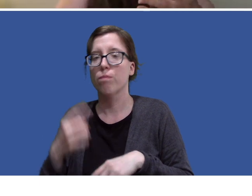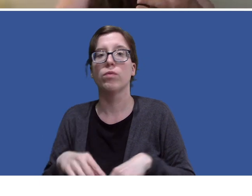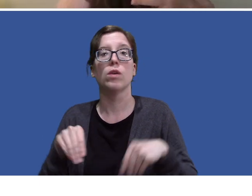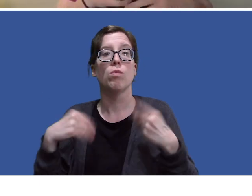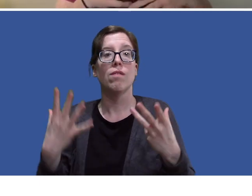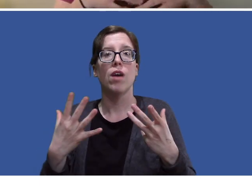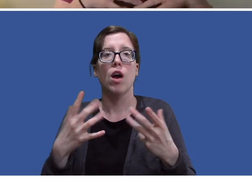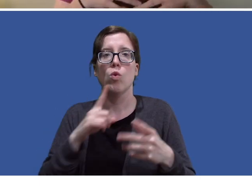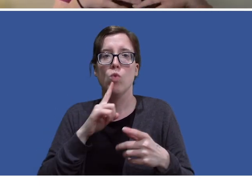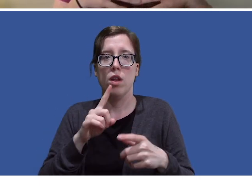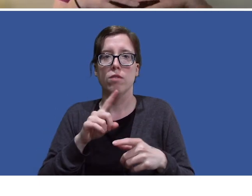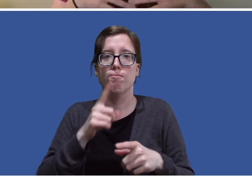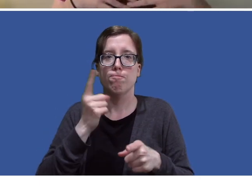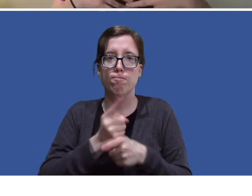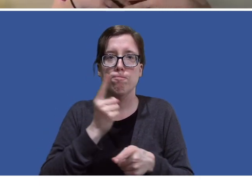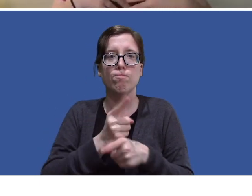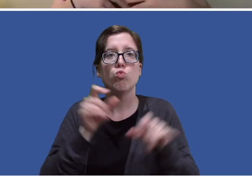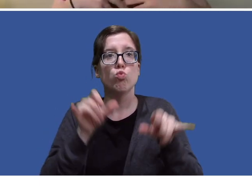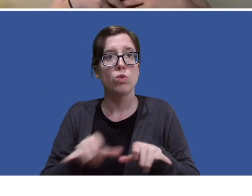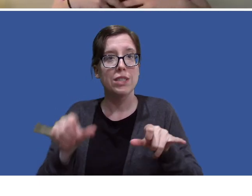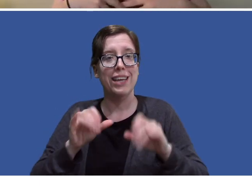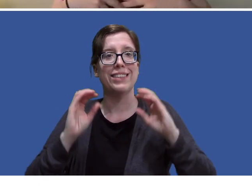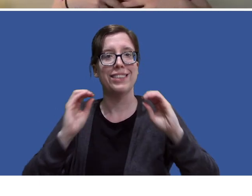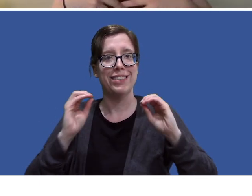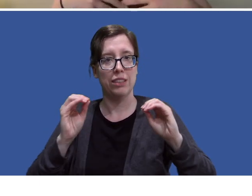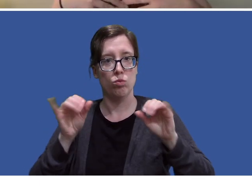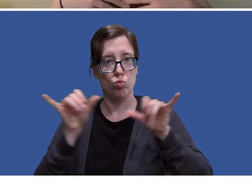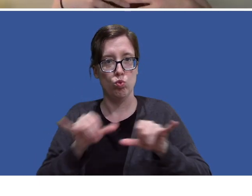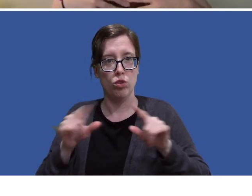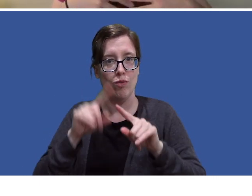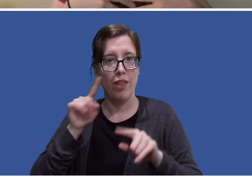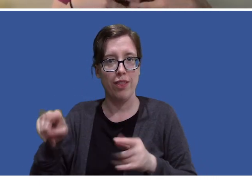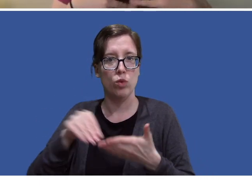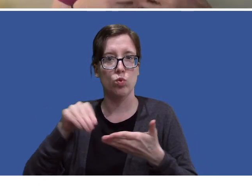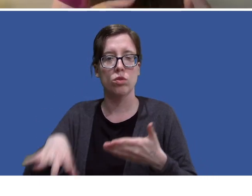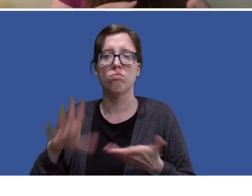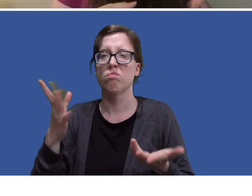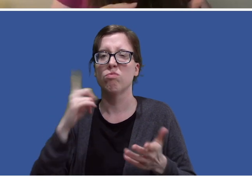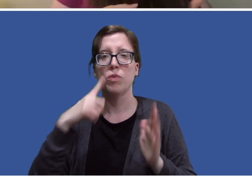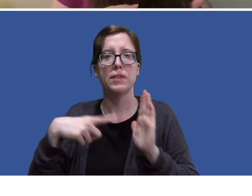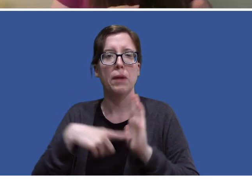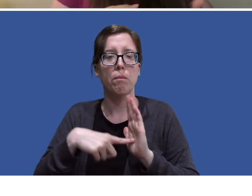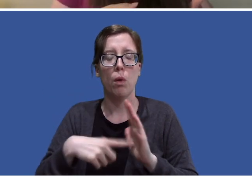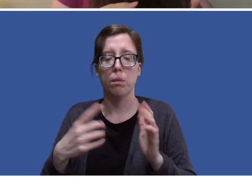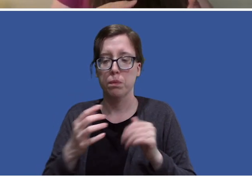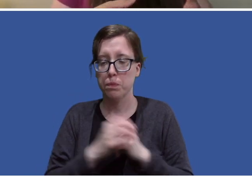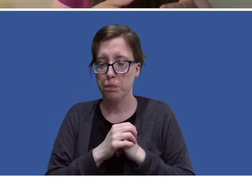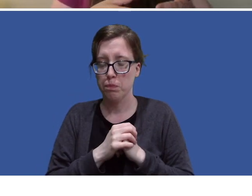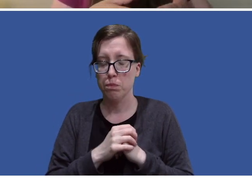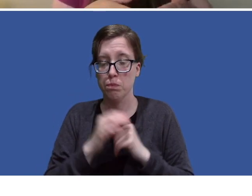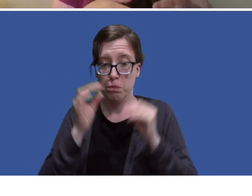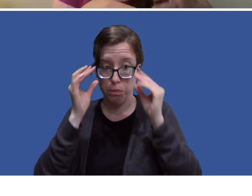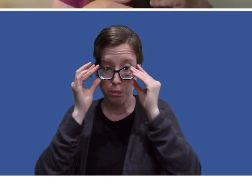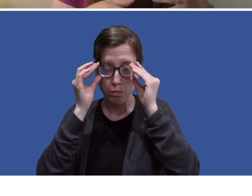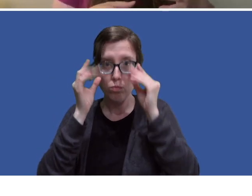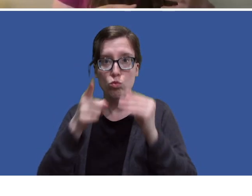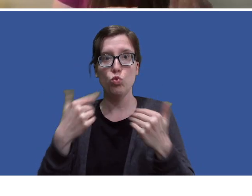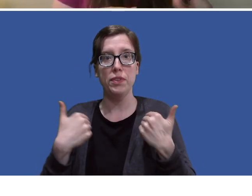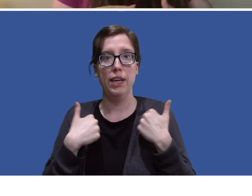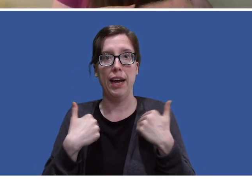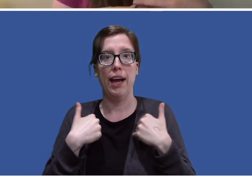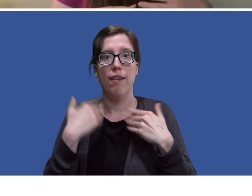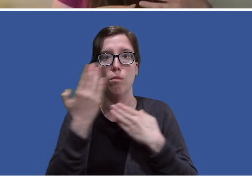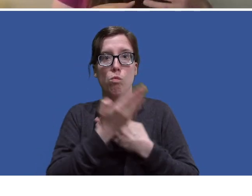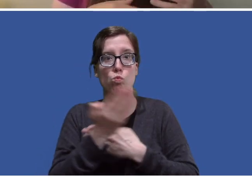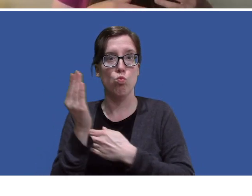student. So for example, if you have a morning routine that you always follow, you